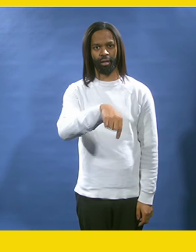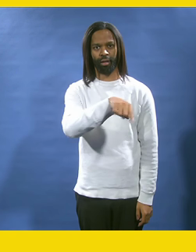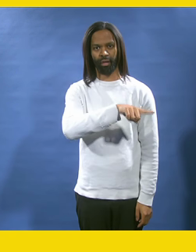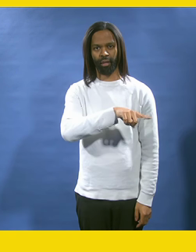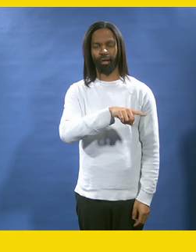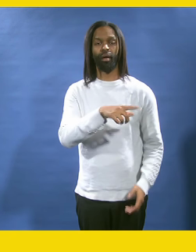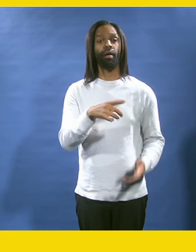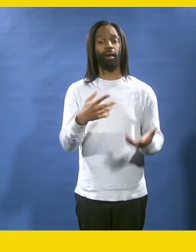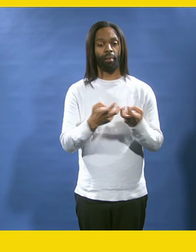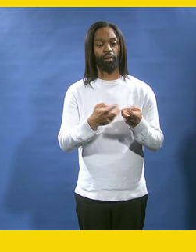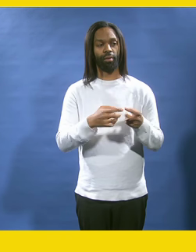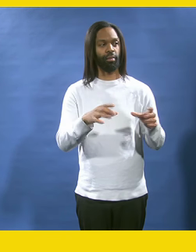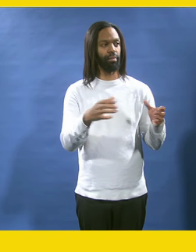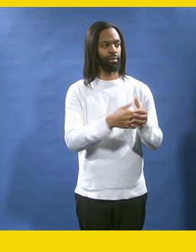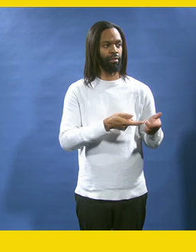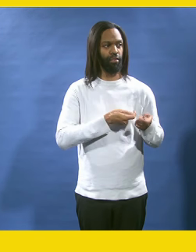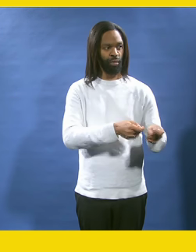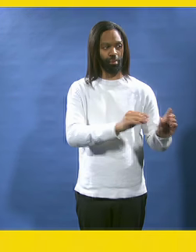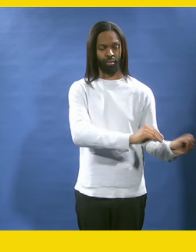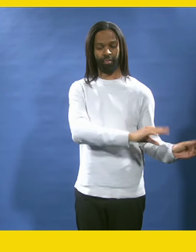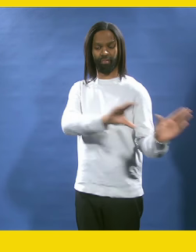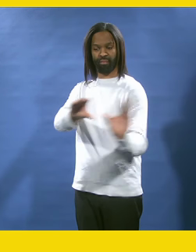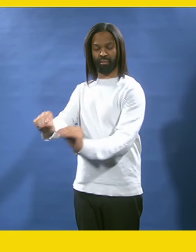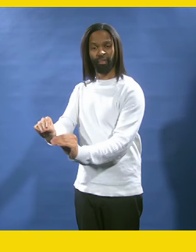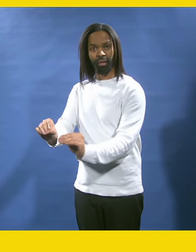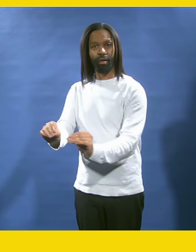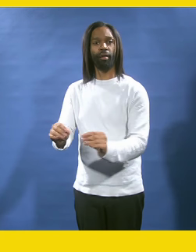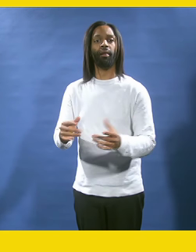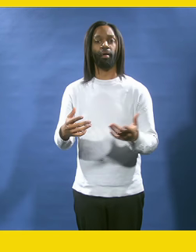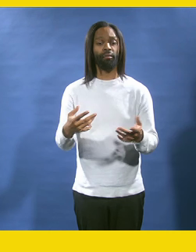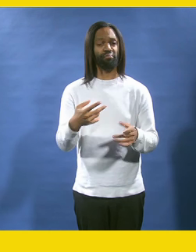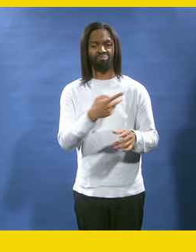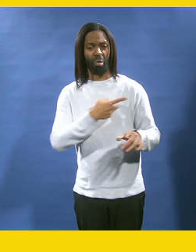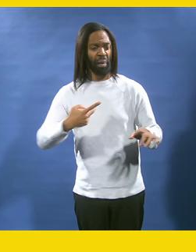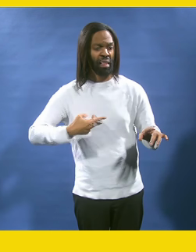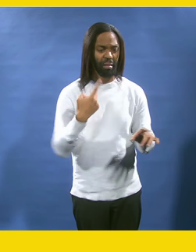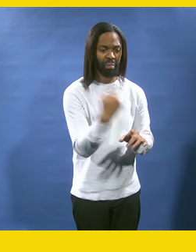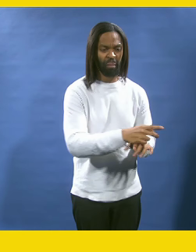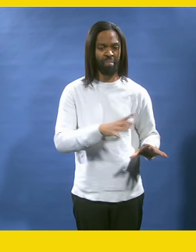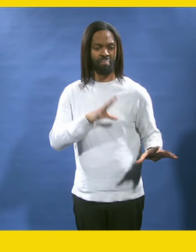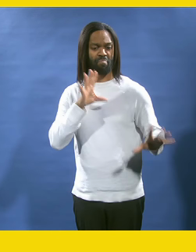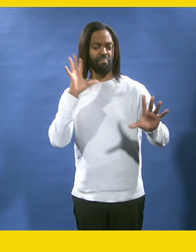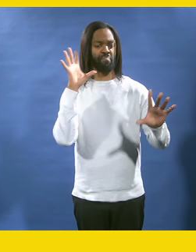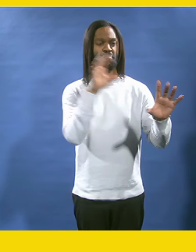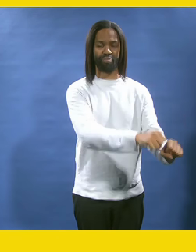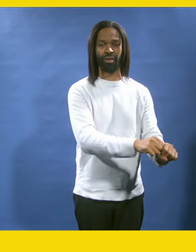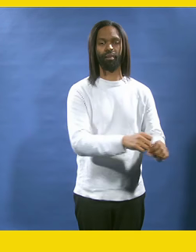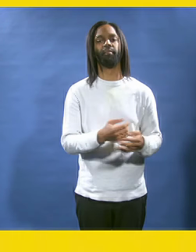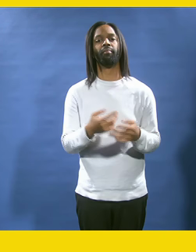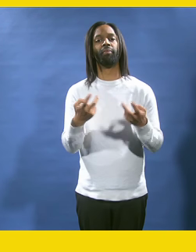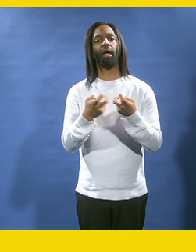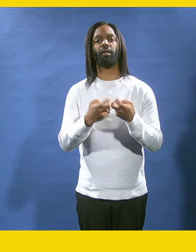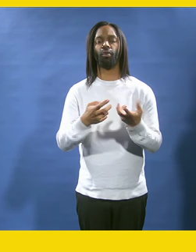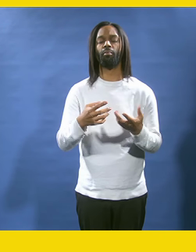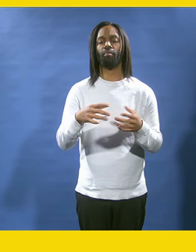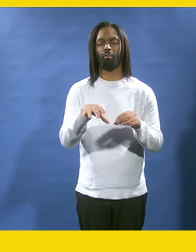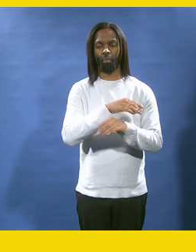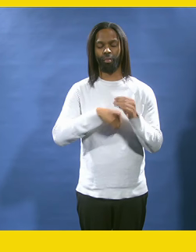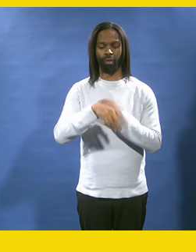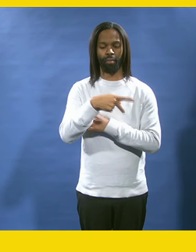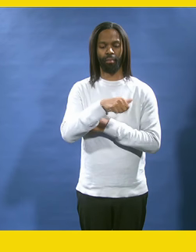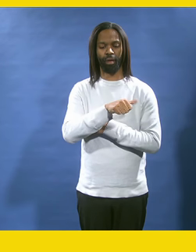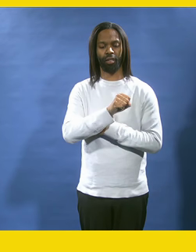properties seized, and Pakistani Pashtuns resettled in their places. Educational